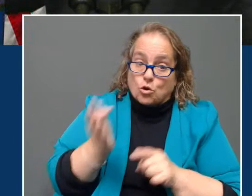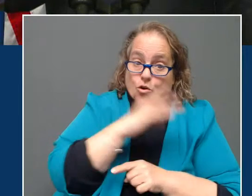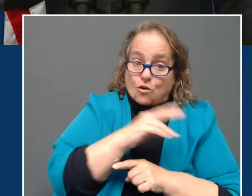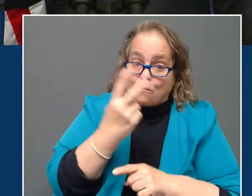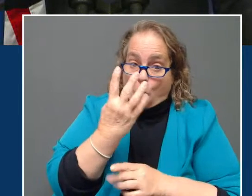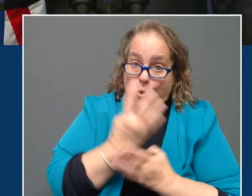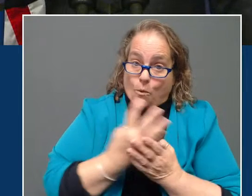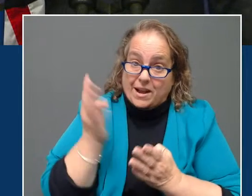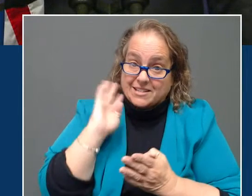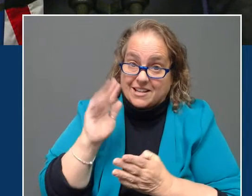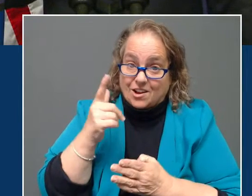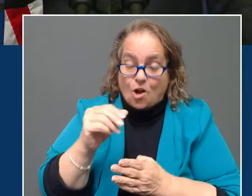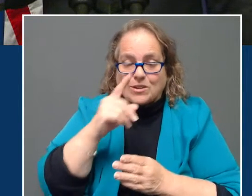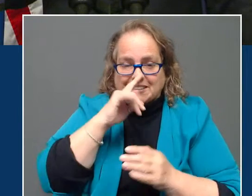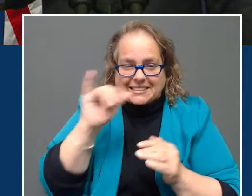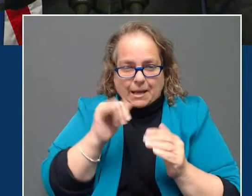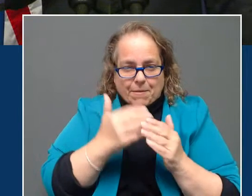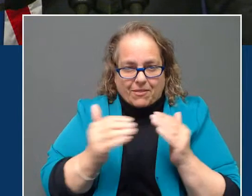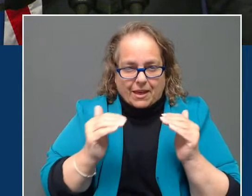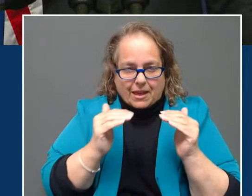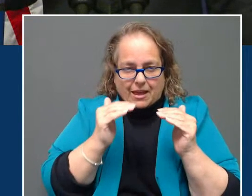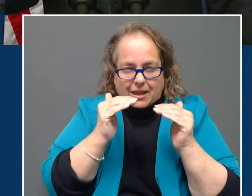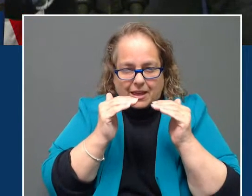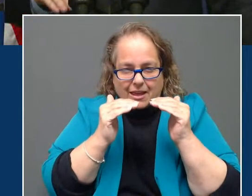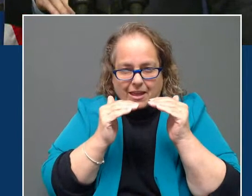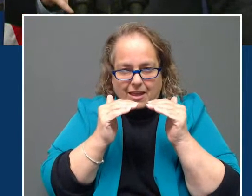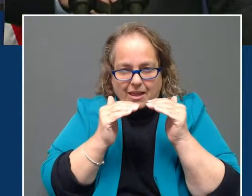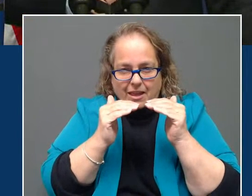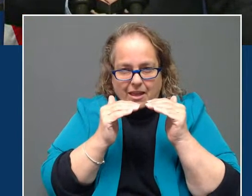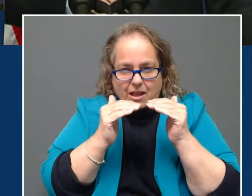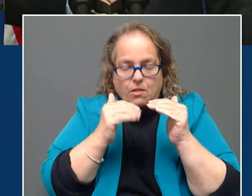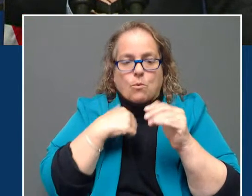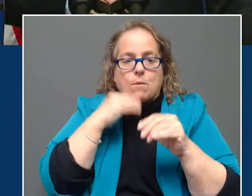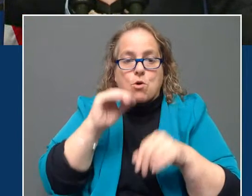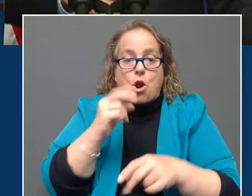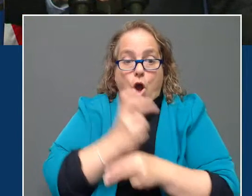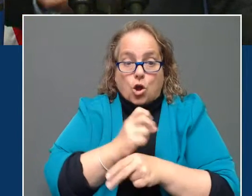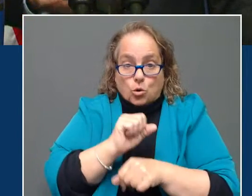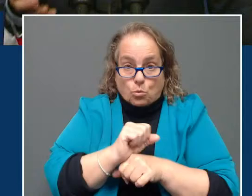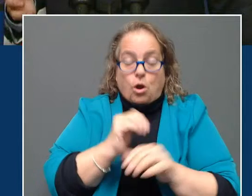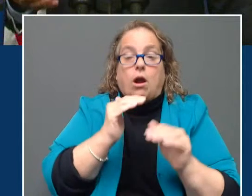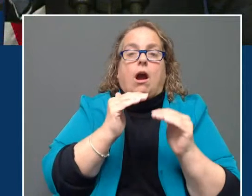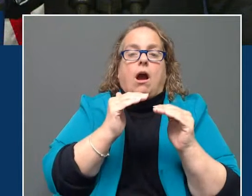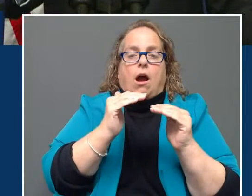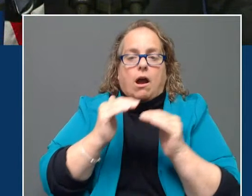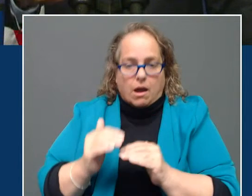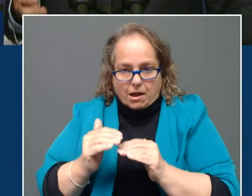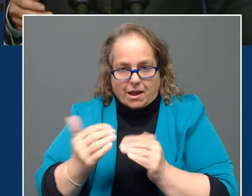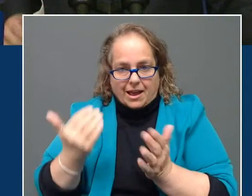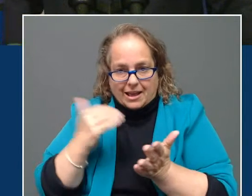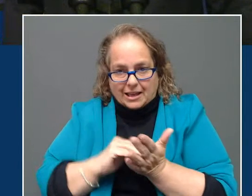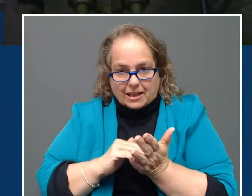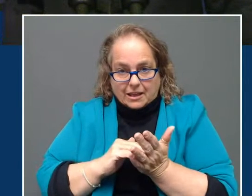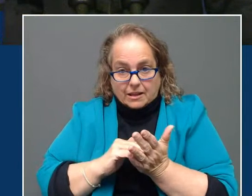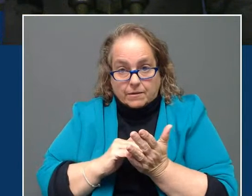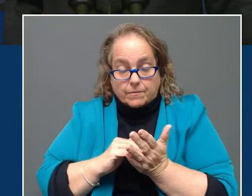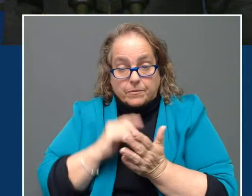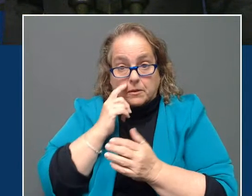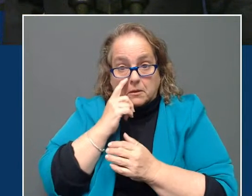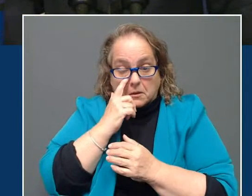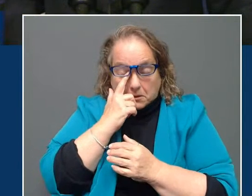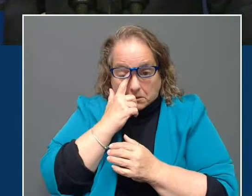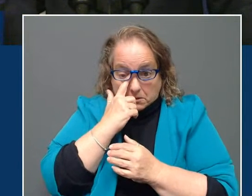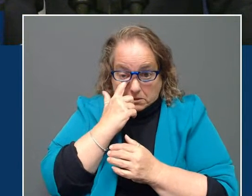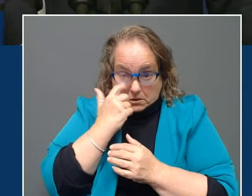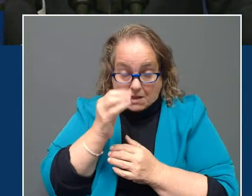the same thing, but I think we put in the hard work and we were able to further reduce it. So, for instance, if you're going to go on spring